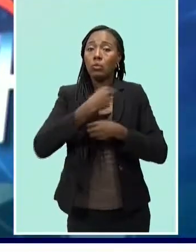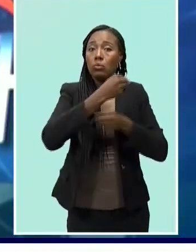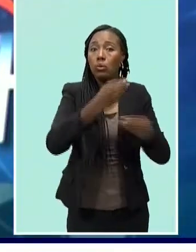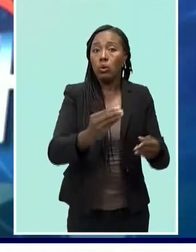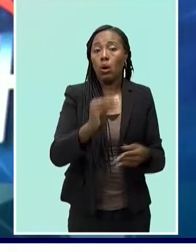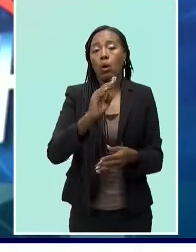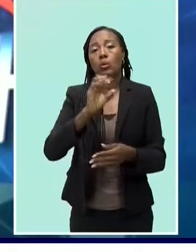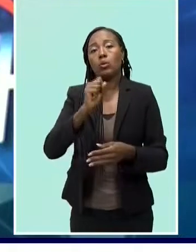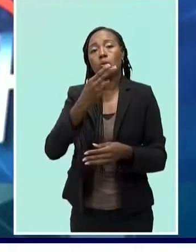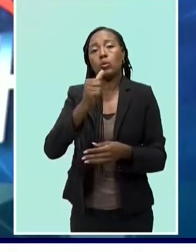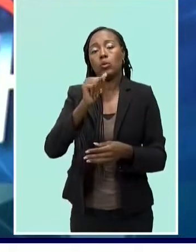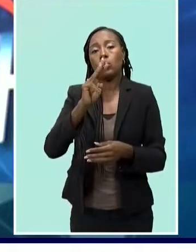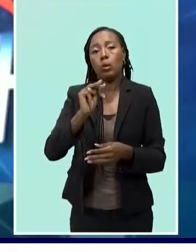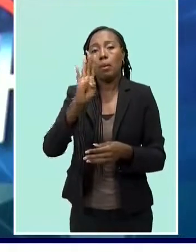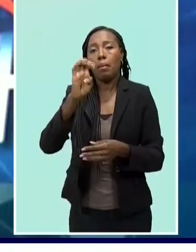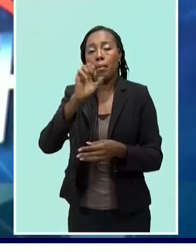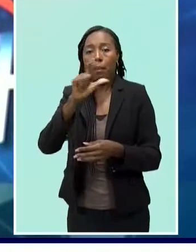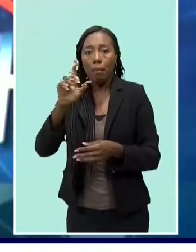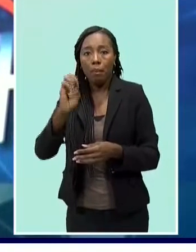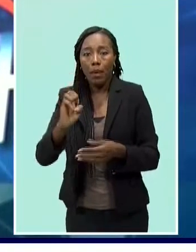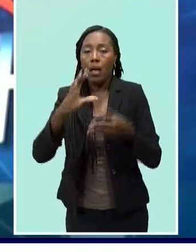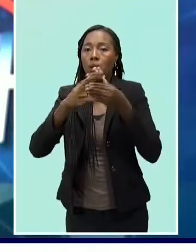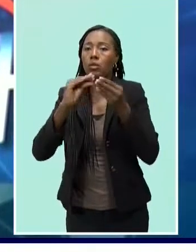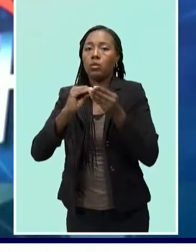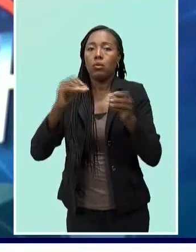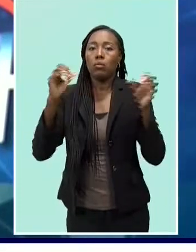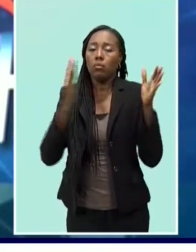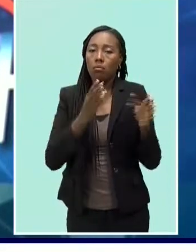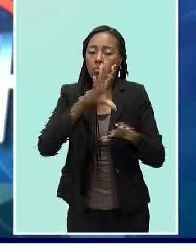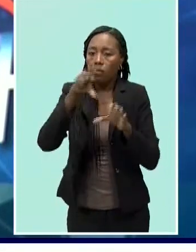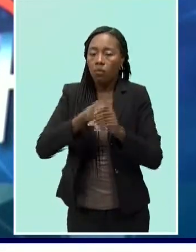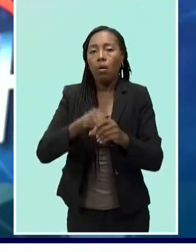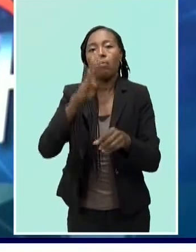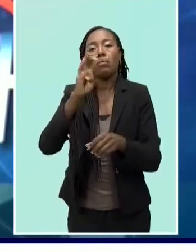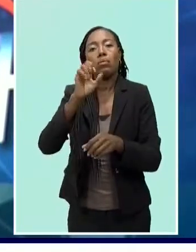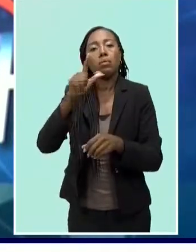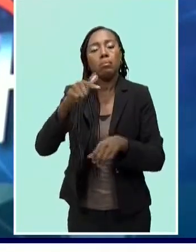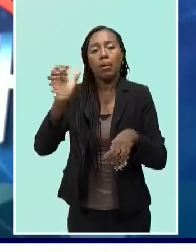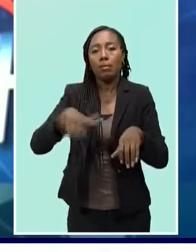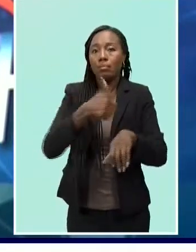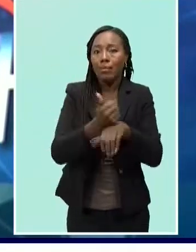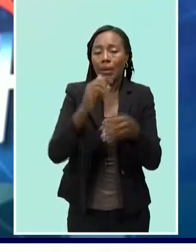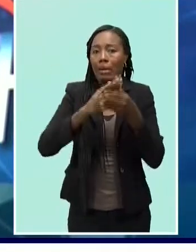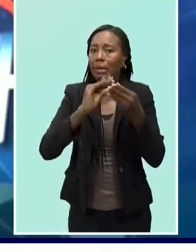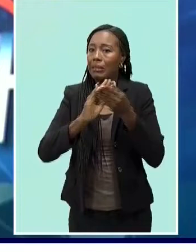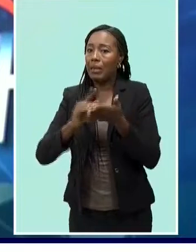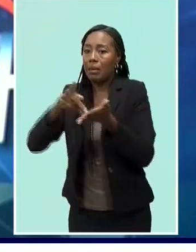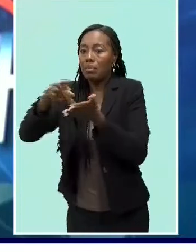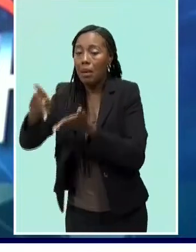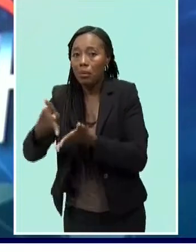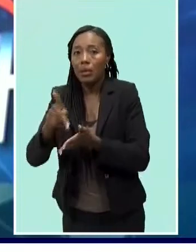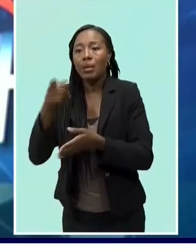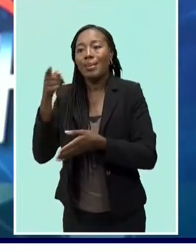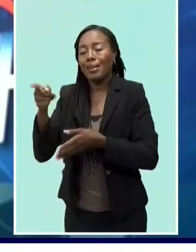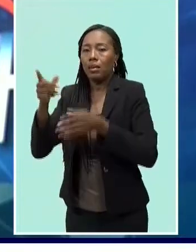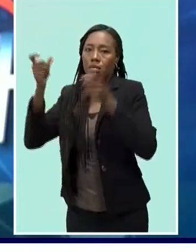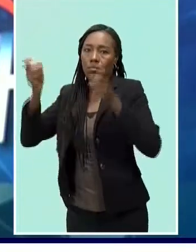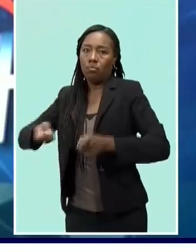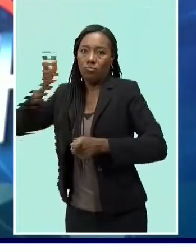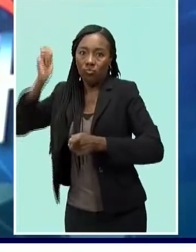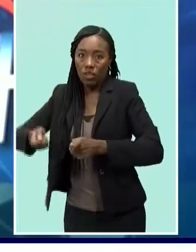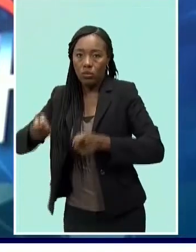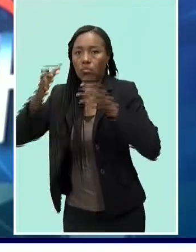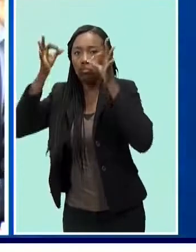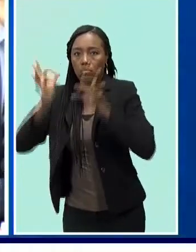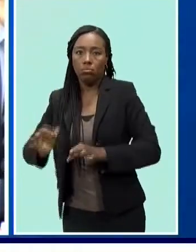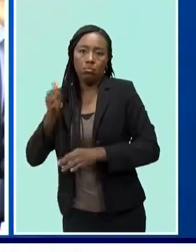the senior parliamentary counsel who worked on that bill, explained that the penalty imposed is actually at the judge's discretion. When